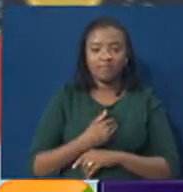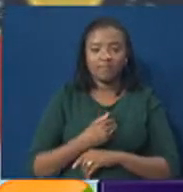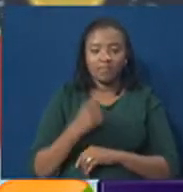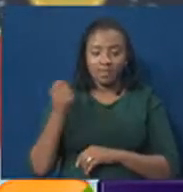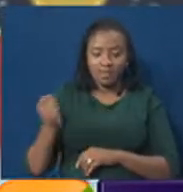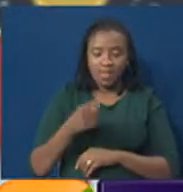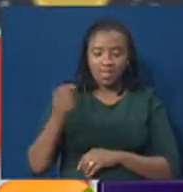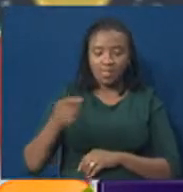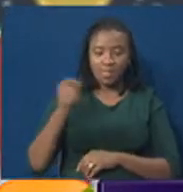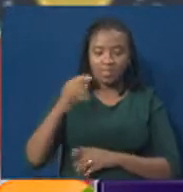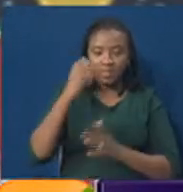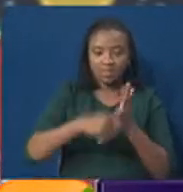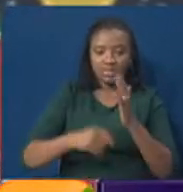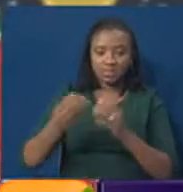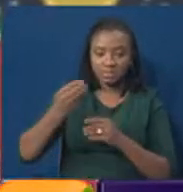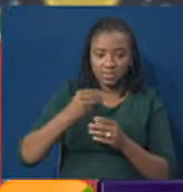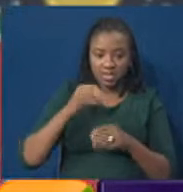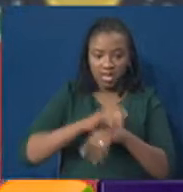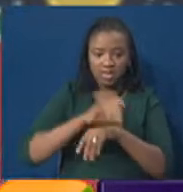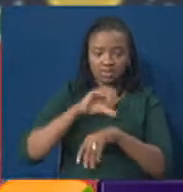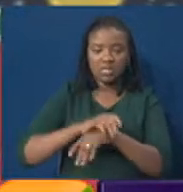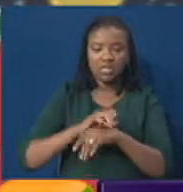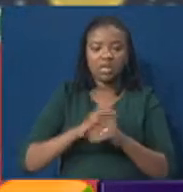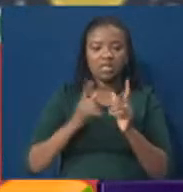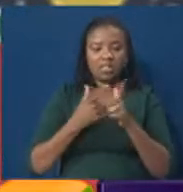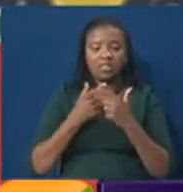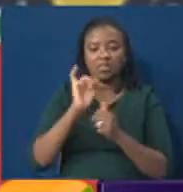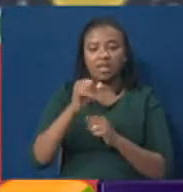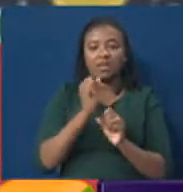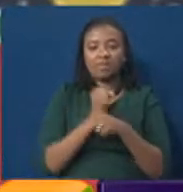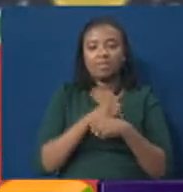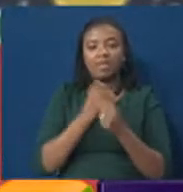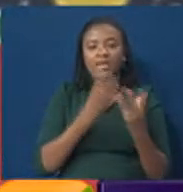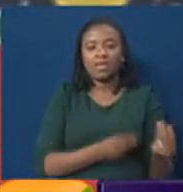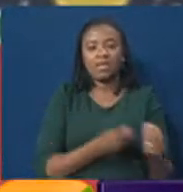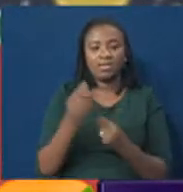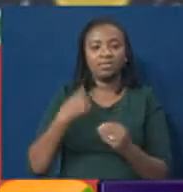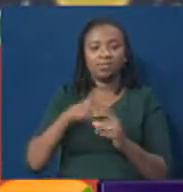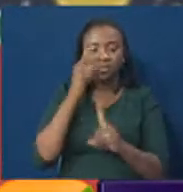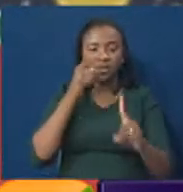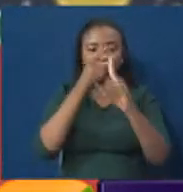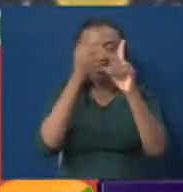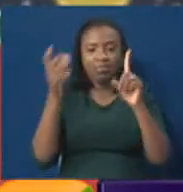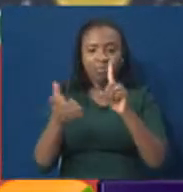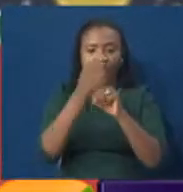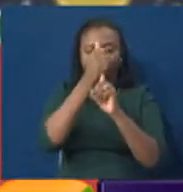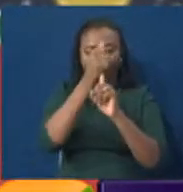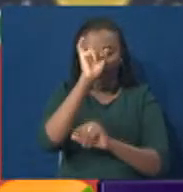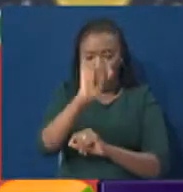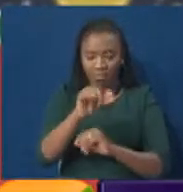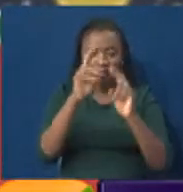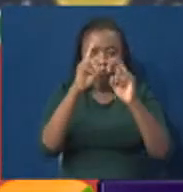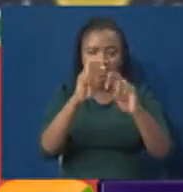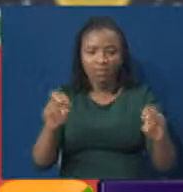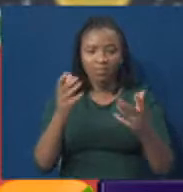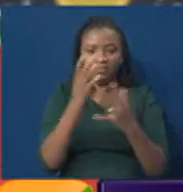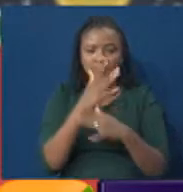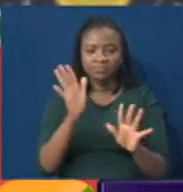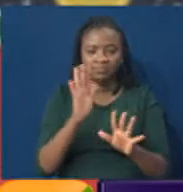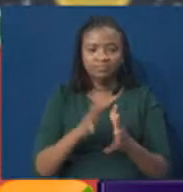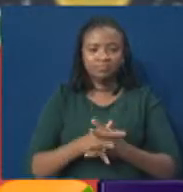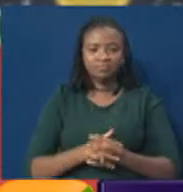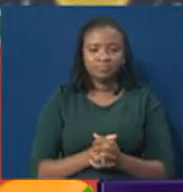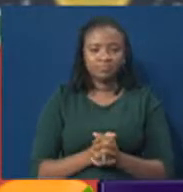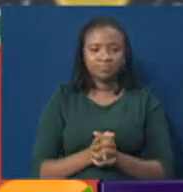coming in, okay, it will be so easy for us to make sure that we accomplish that. That is a study we've done. And